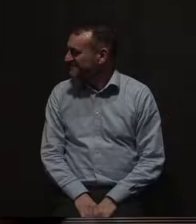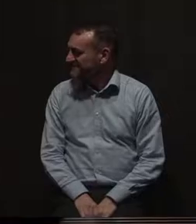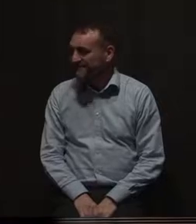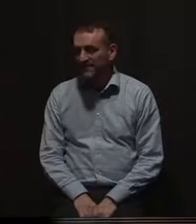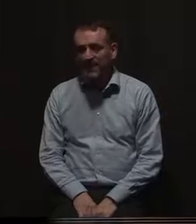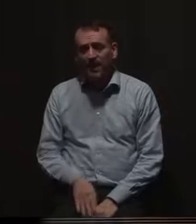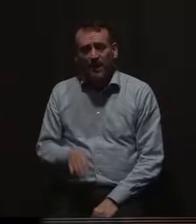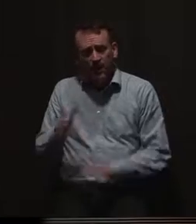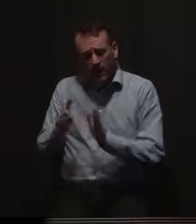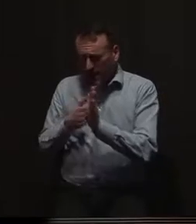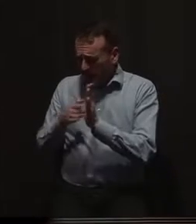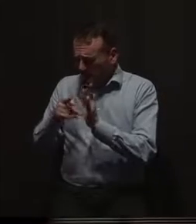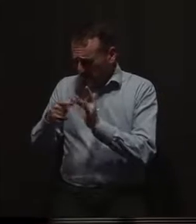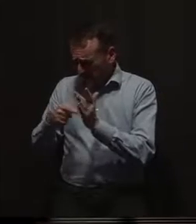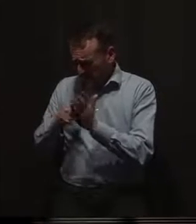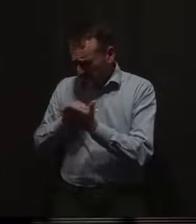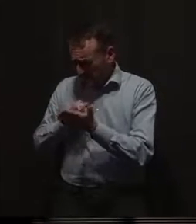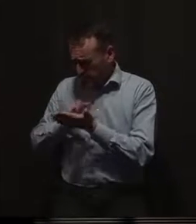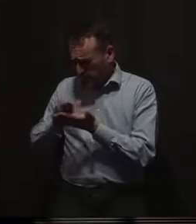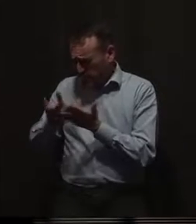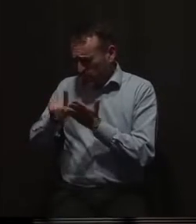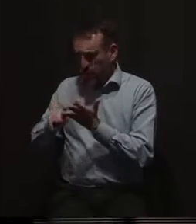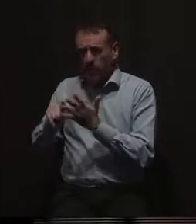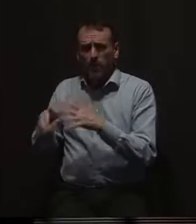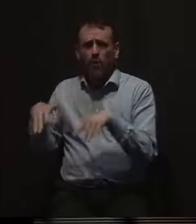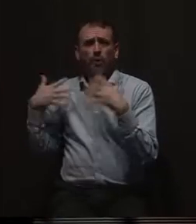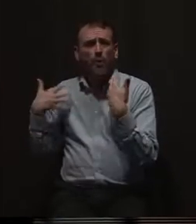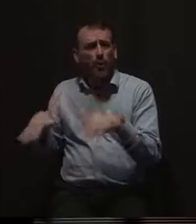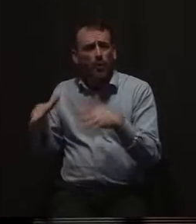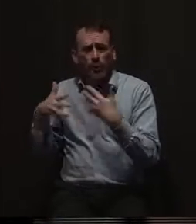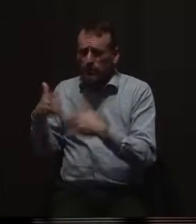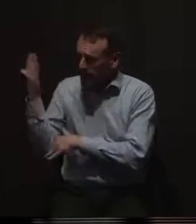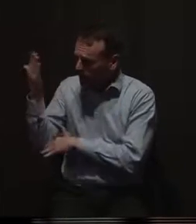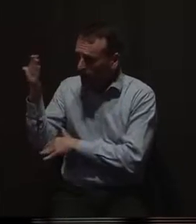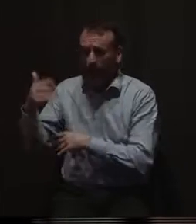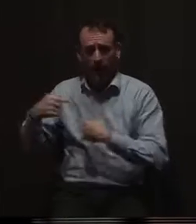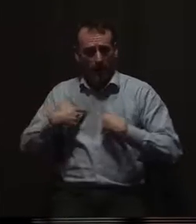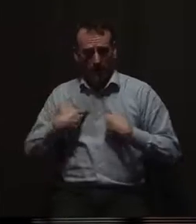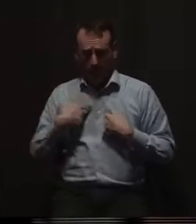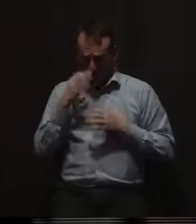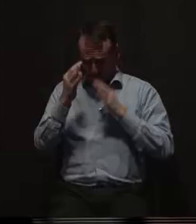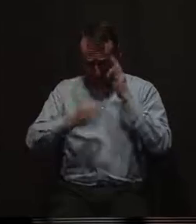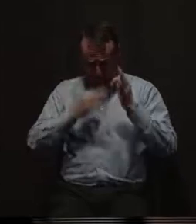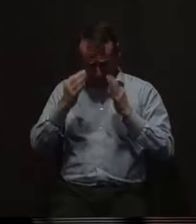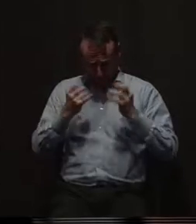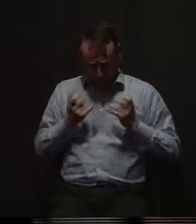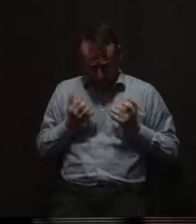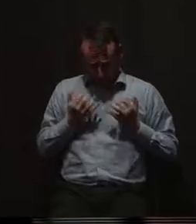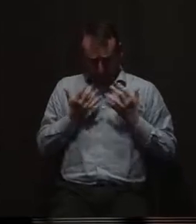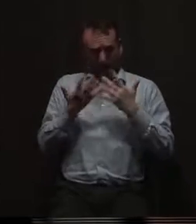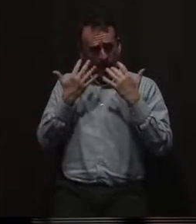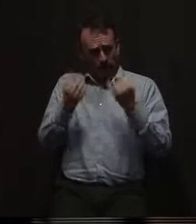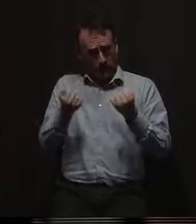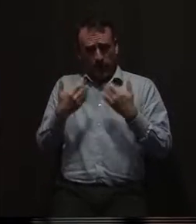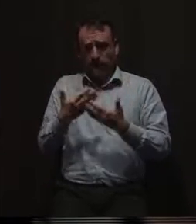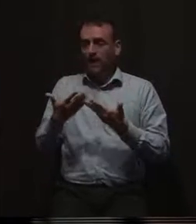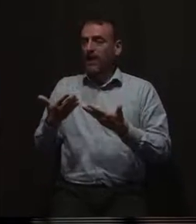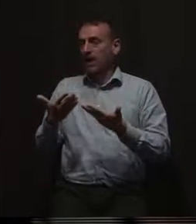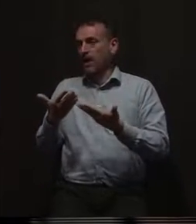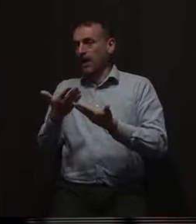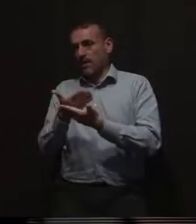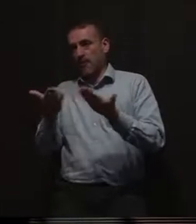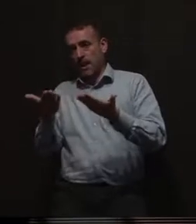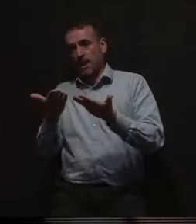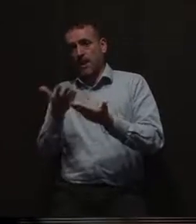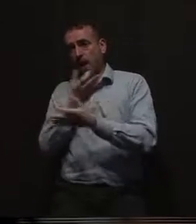Me too, that was really, really awesome. I'm full of questions, so I'm gonna throw it to the floor soon as well, but